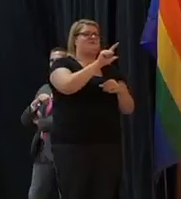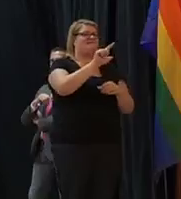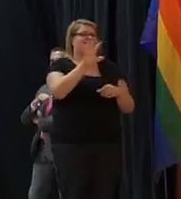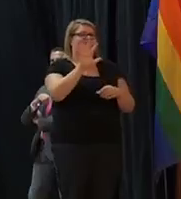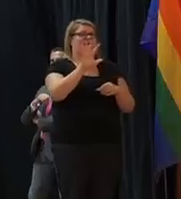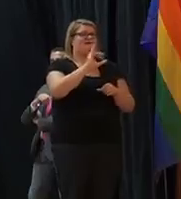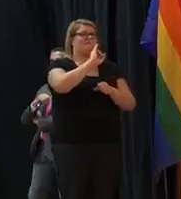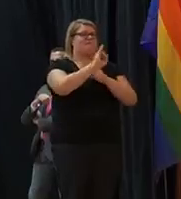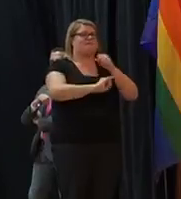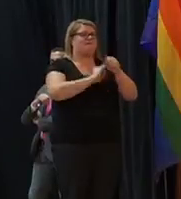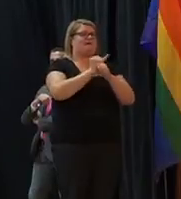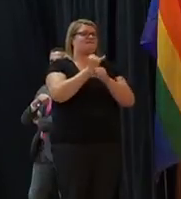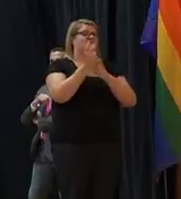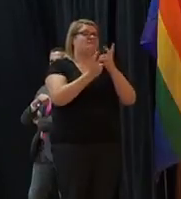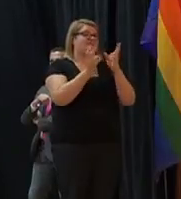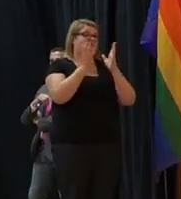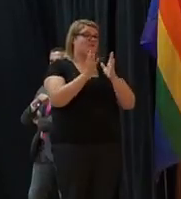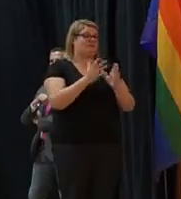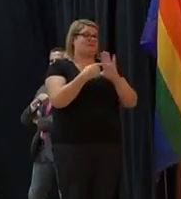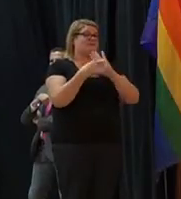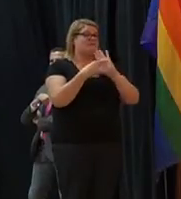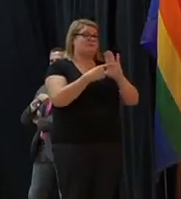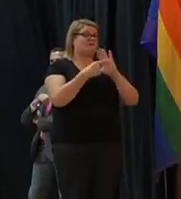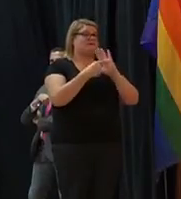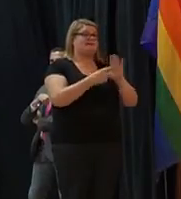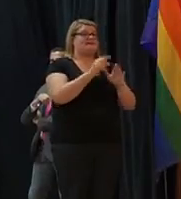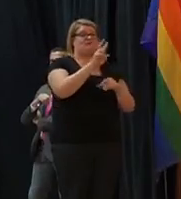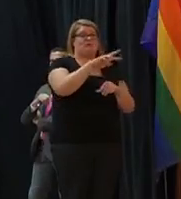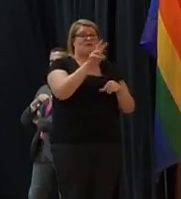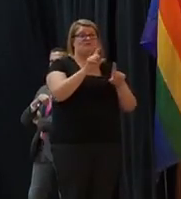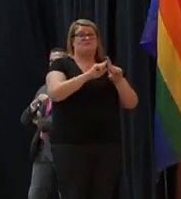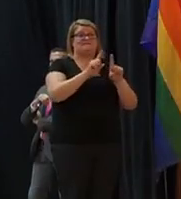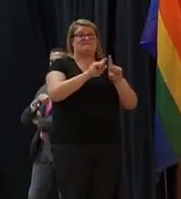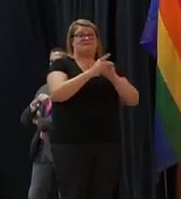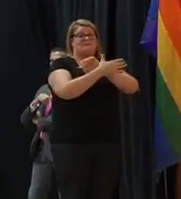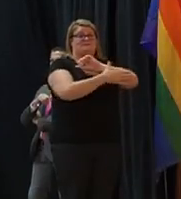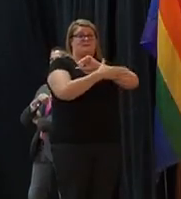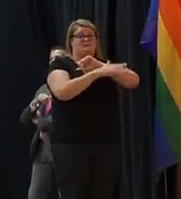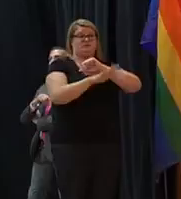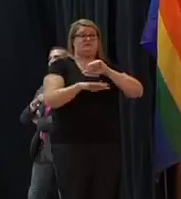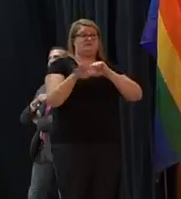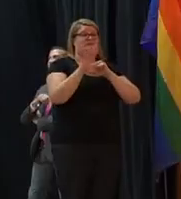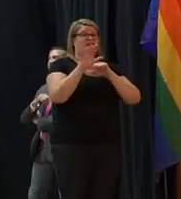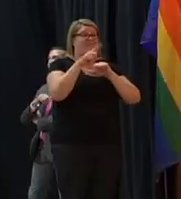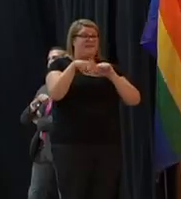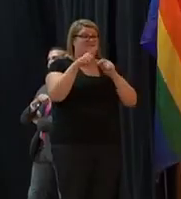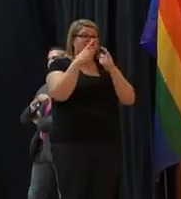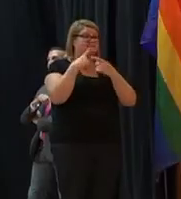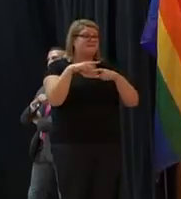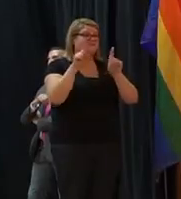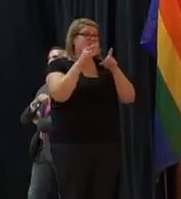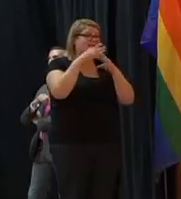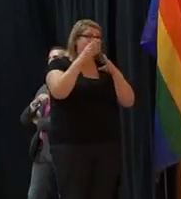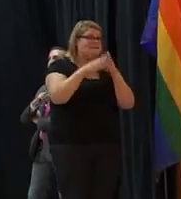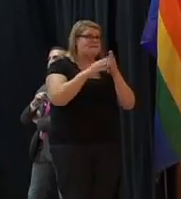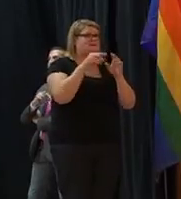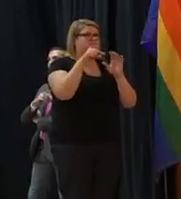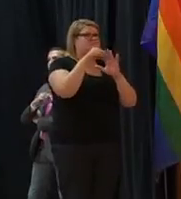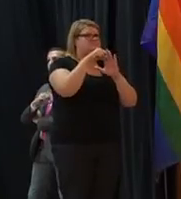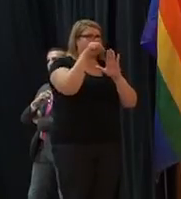25 international visitors representing 22 nations who have successfully completed their